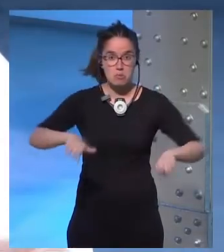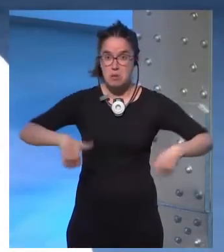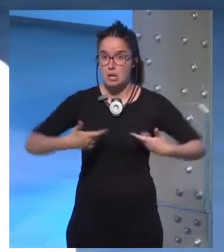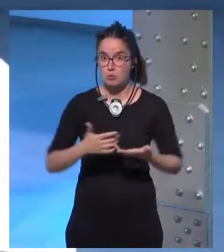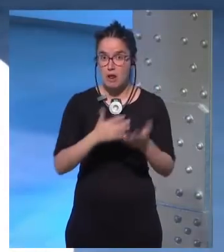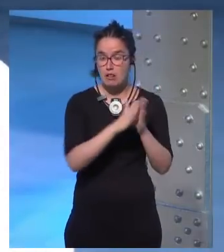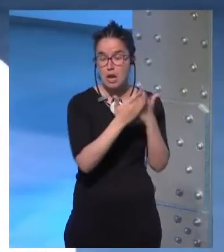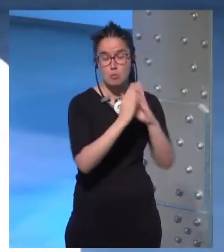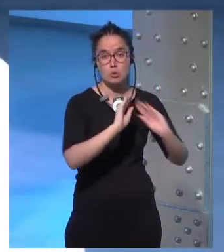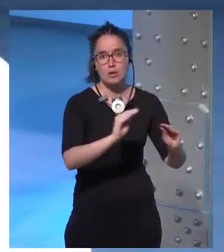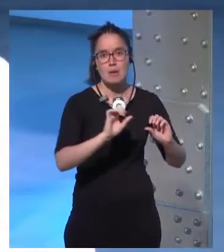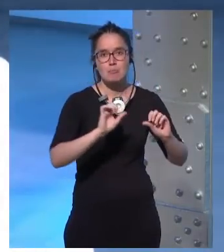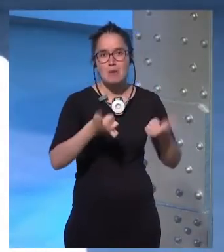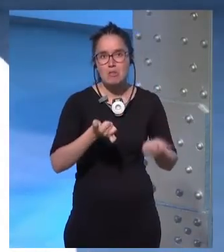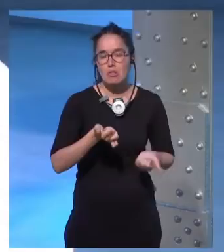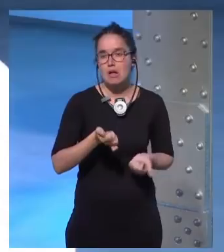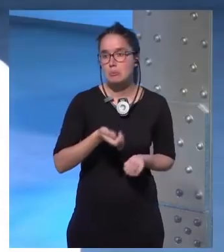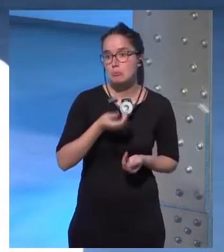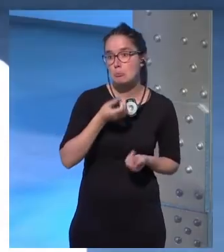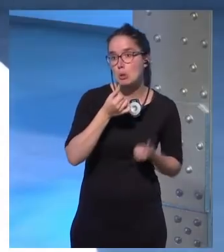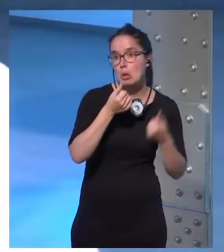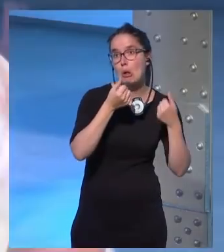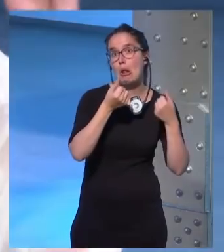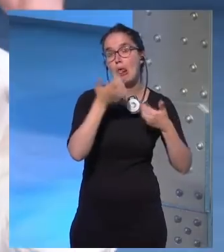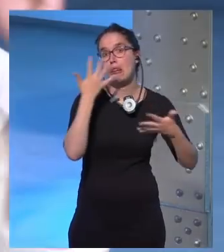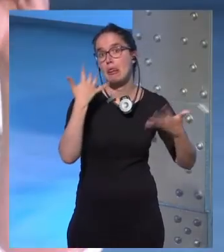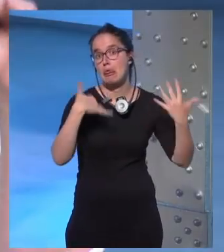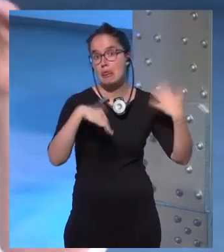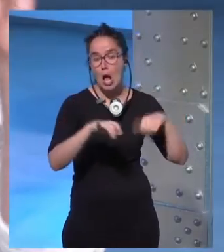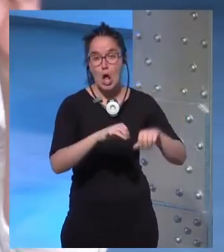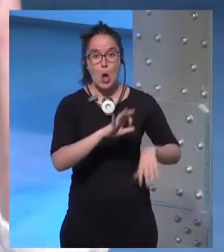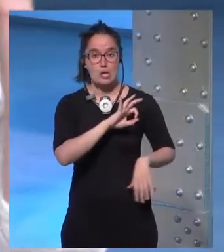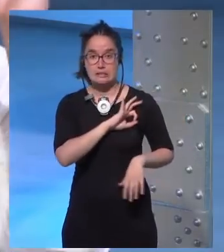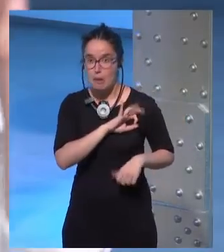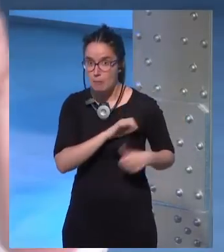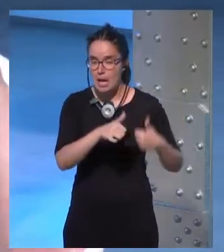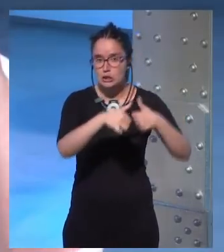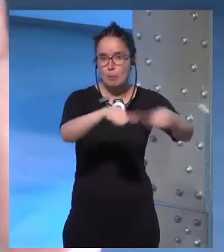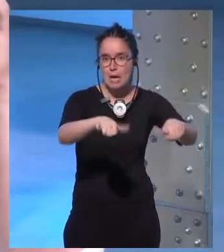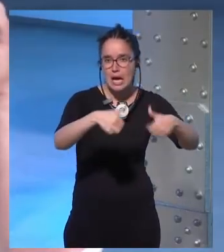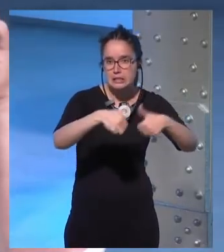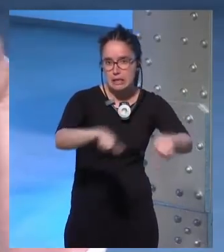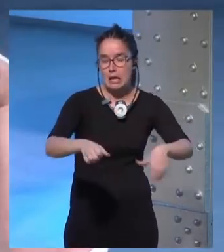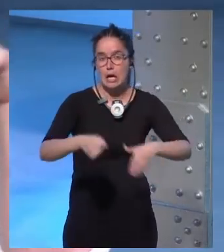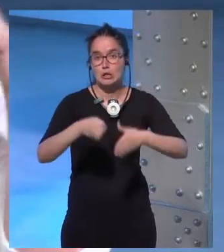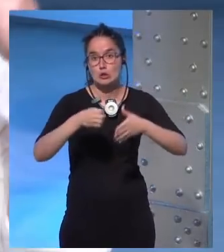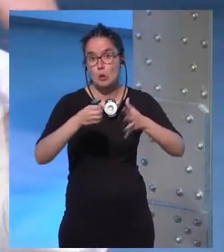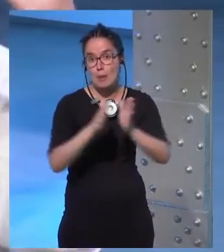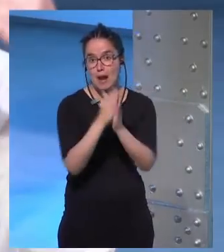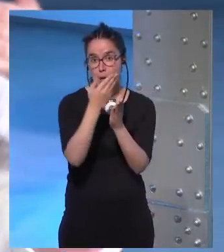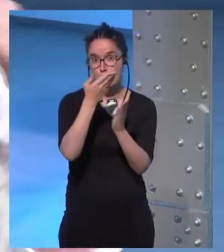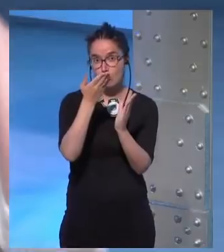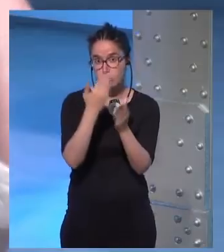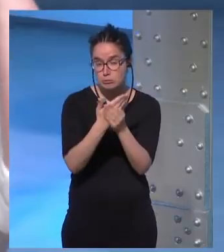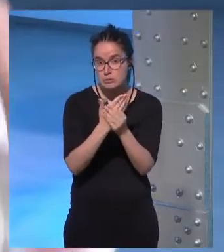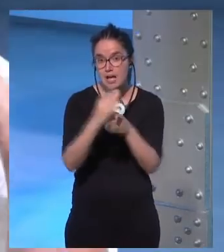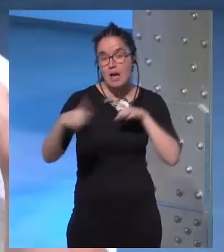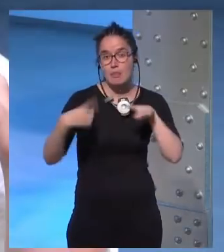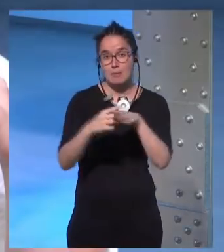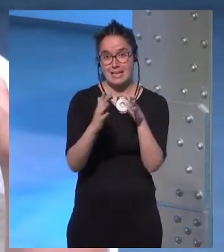People adore them and have a great time with them. And then also, like, I put together for every book that I launch, like a